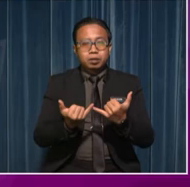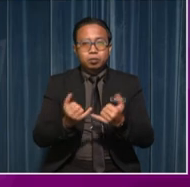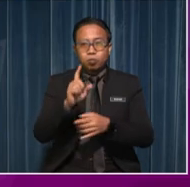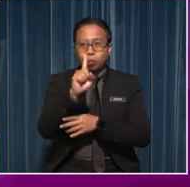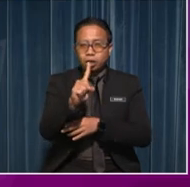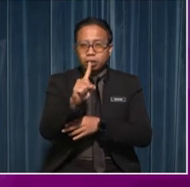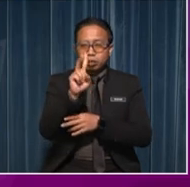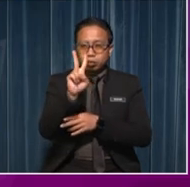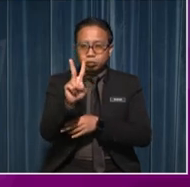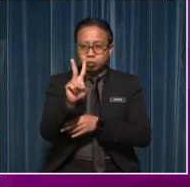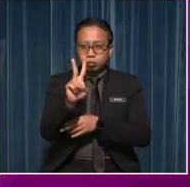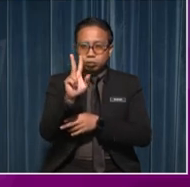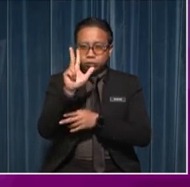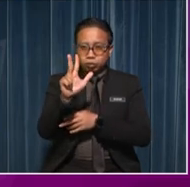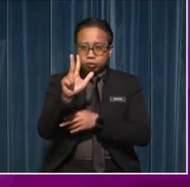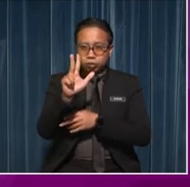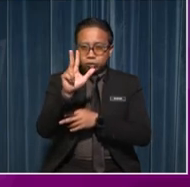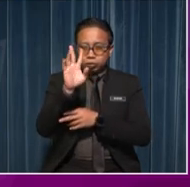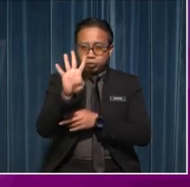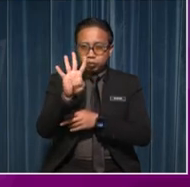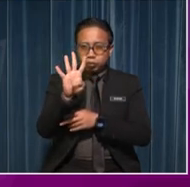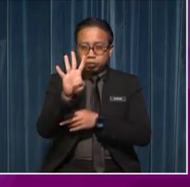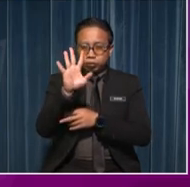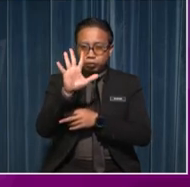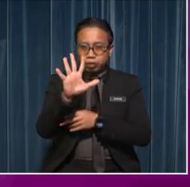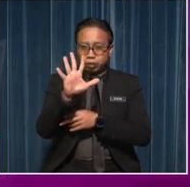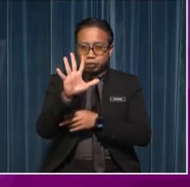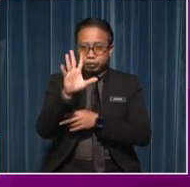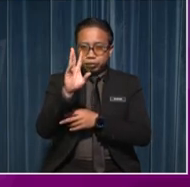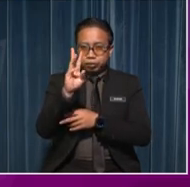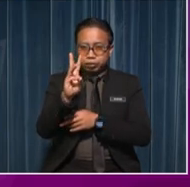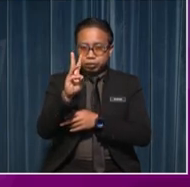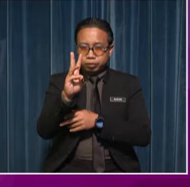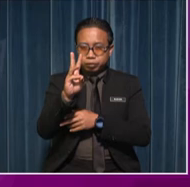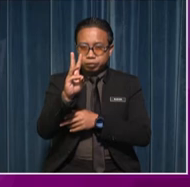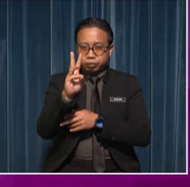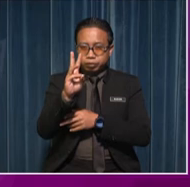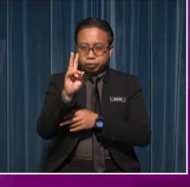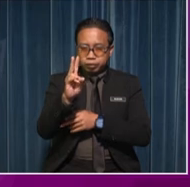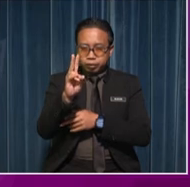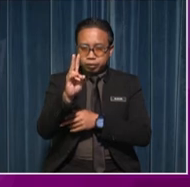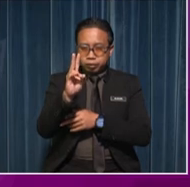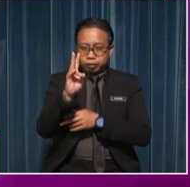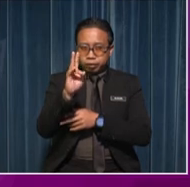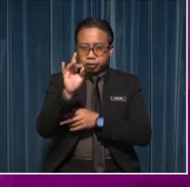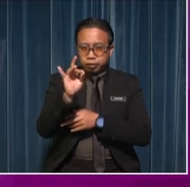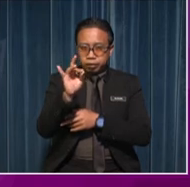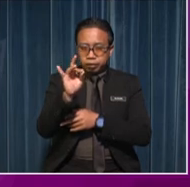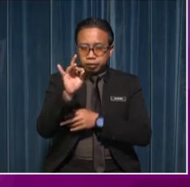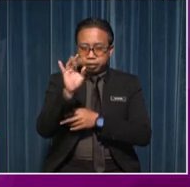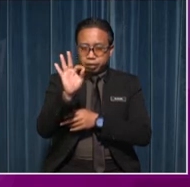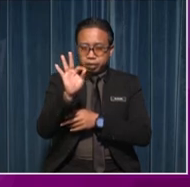1, 2, 3, 4, 5, 6, 7,